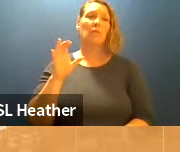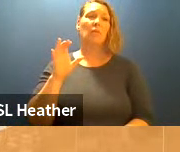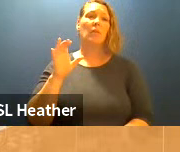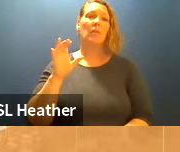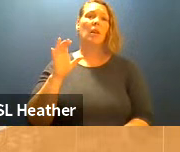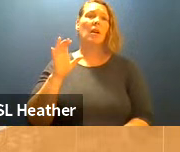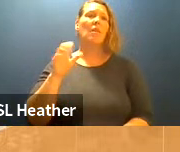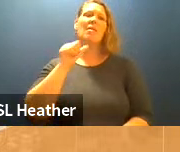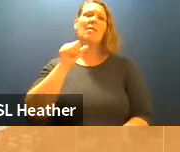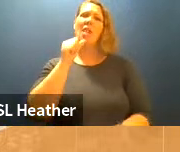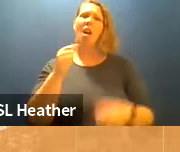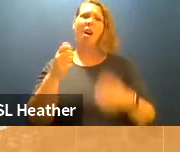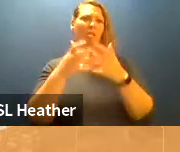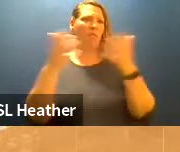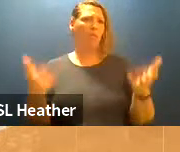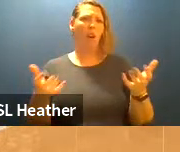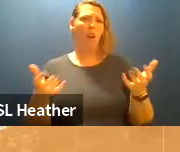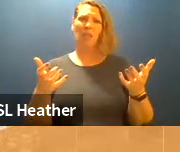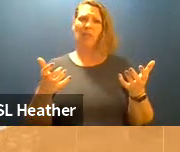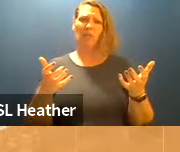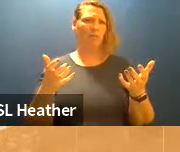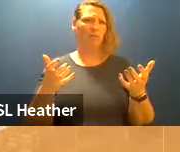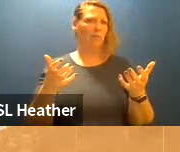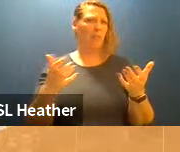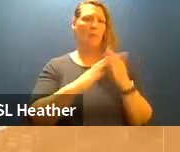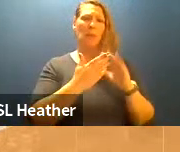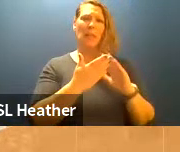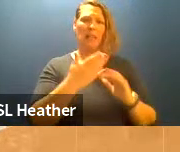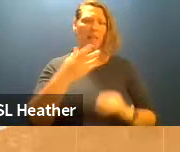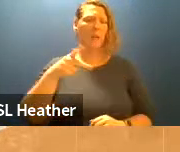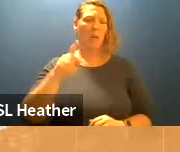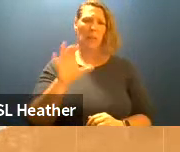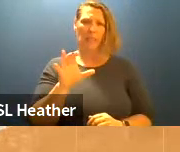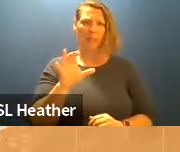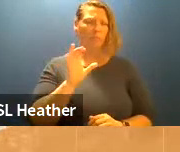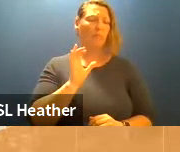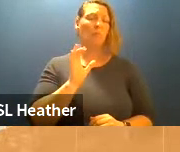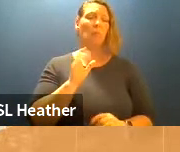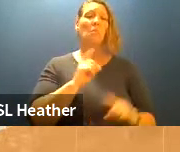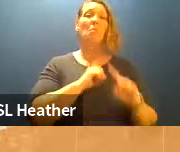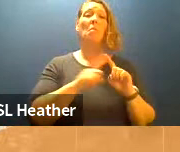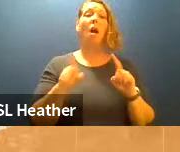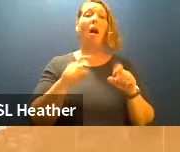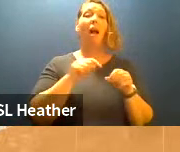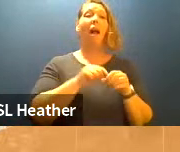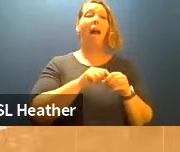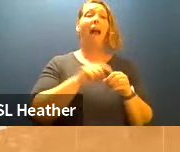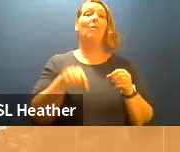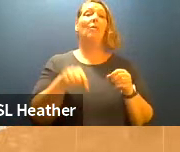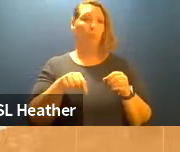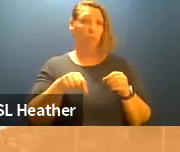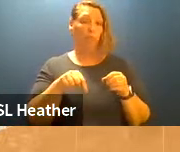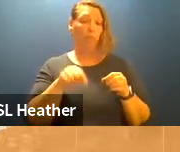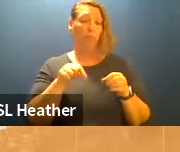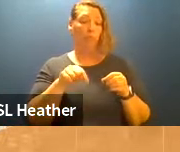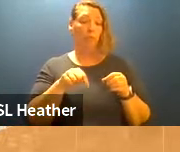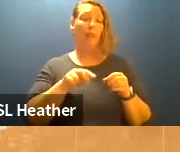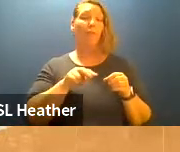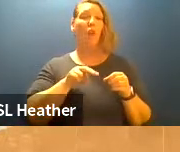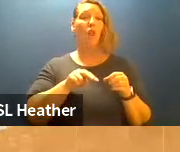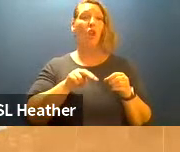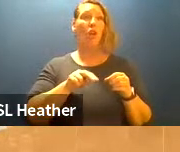strong concentration of communities of color. But just outside the program area, if you look at to